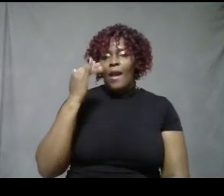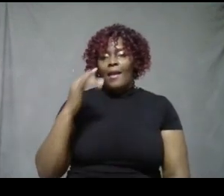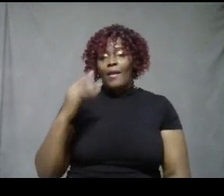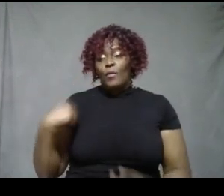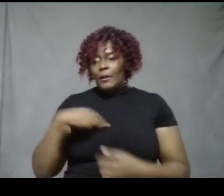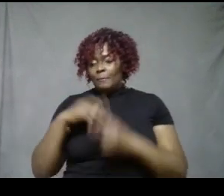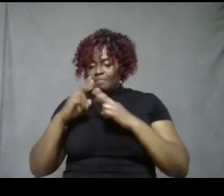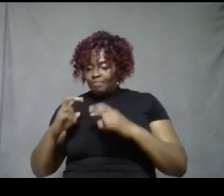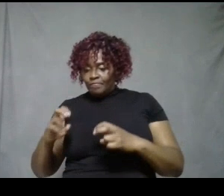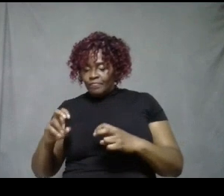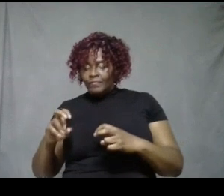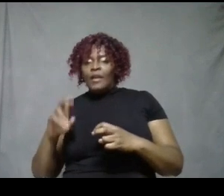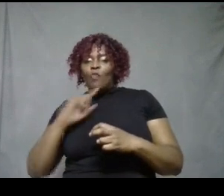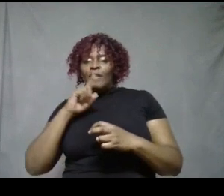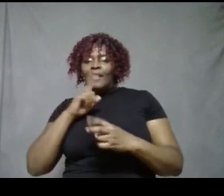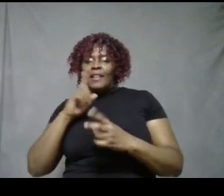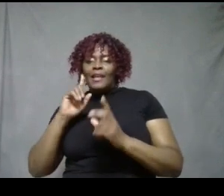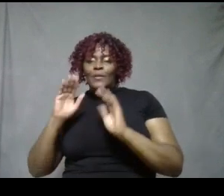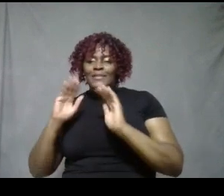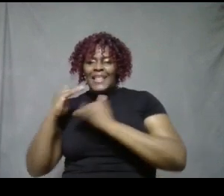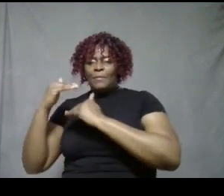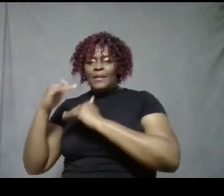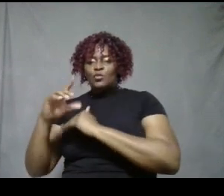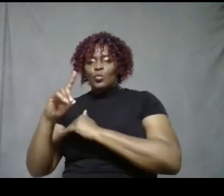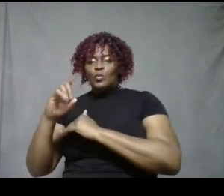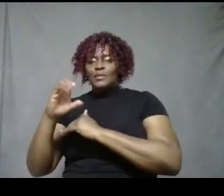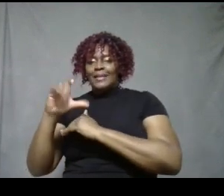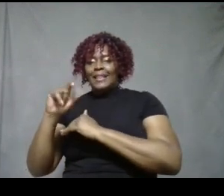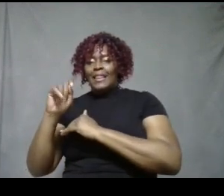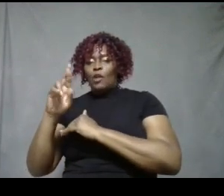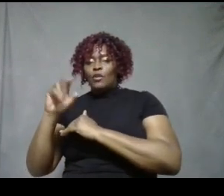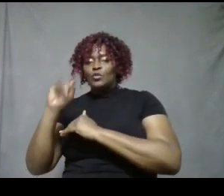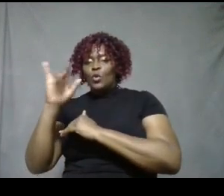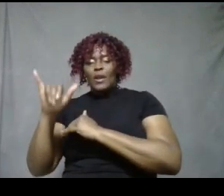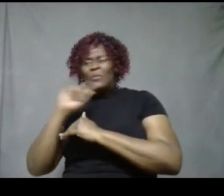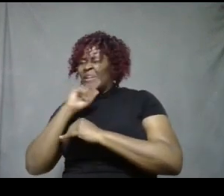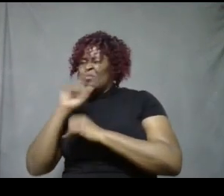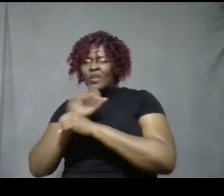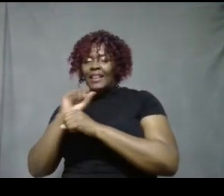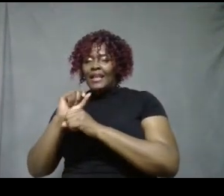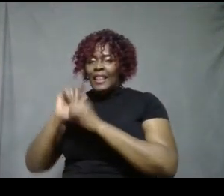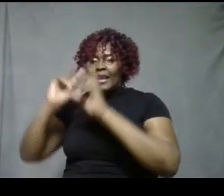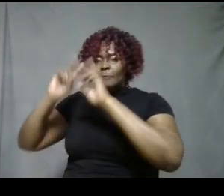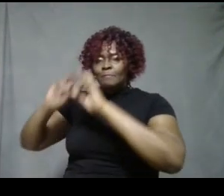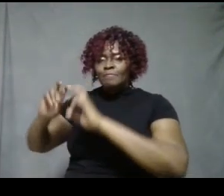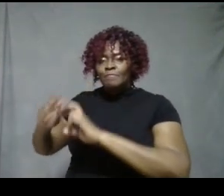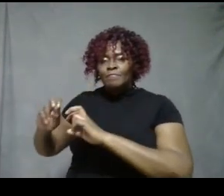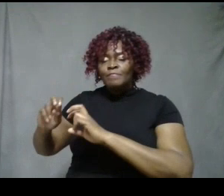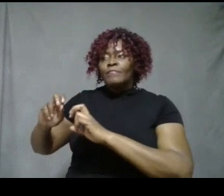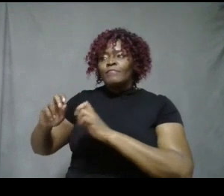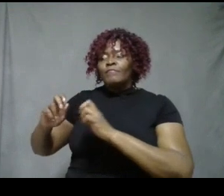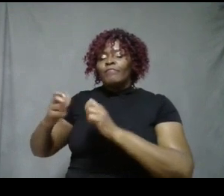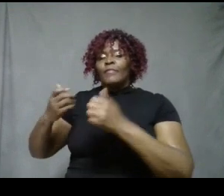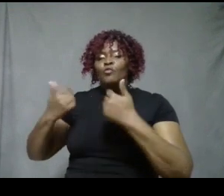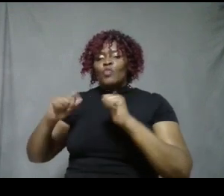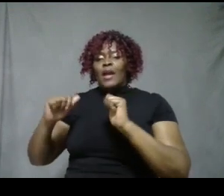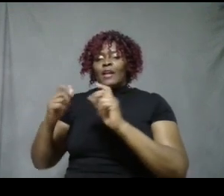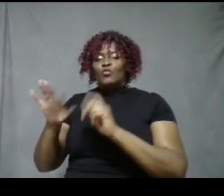the declaratory action. We weren't necessarily looking to pursue a claim